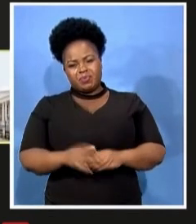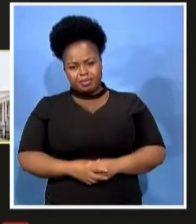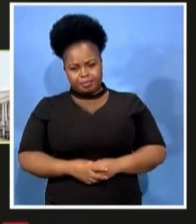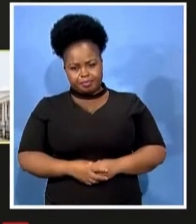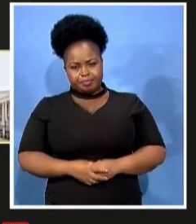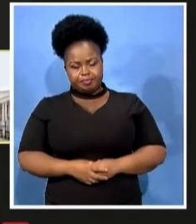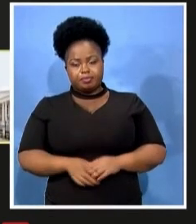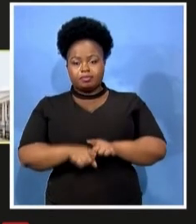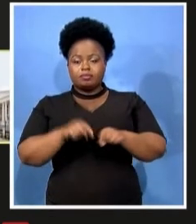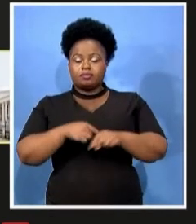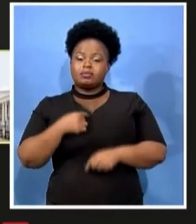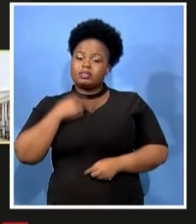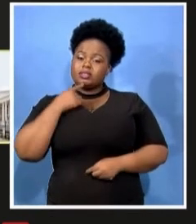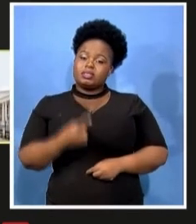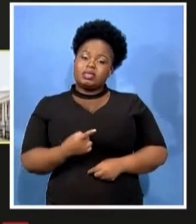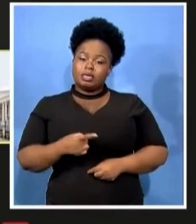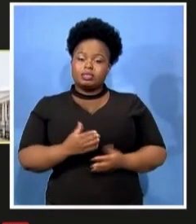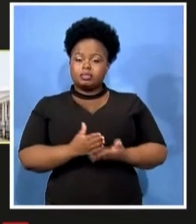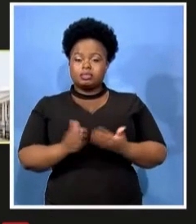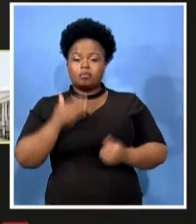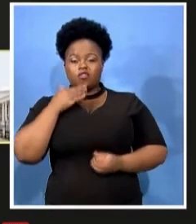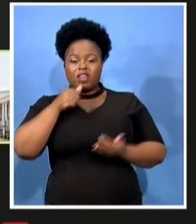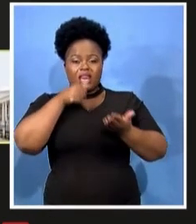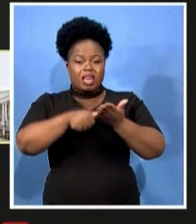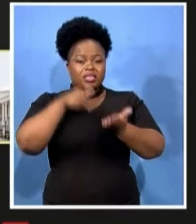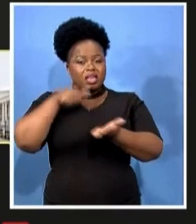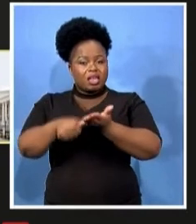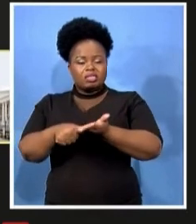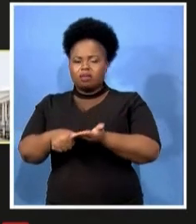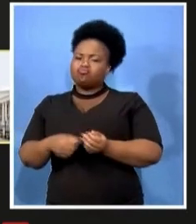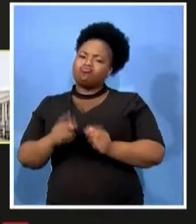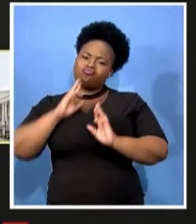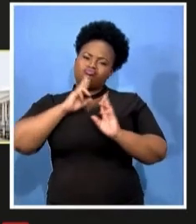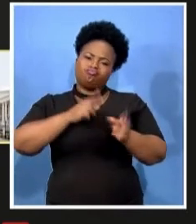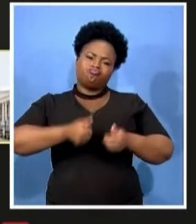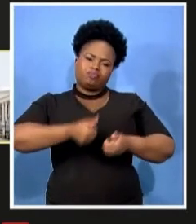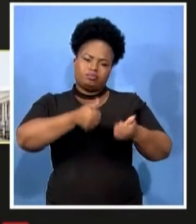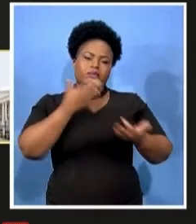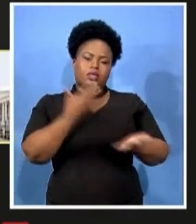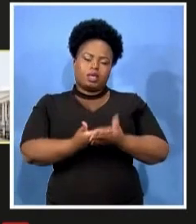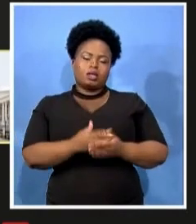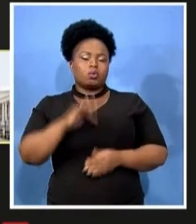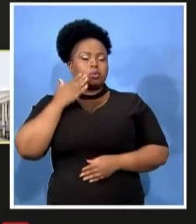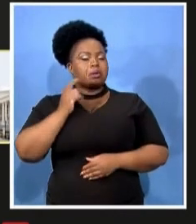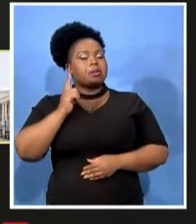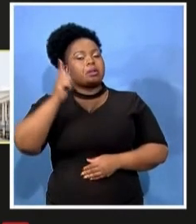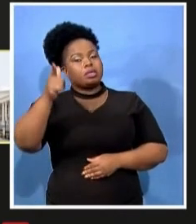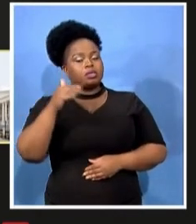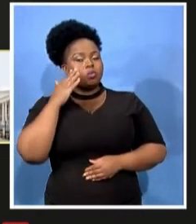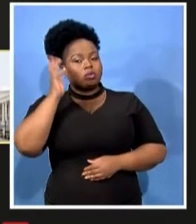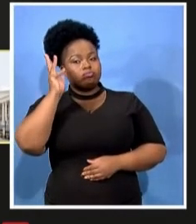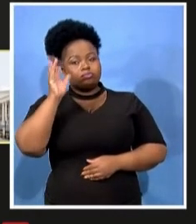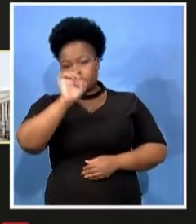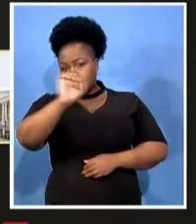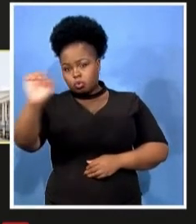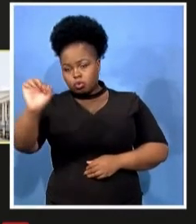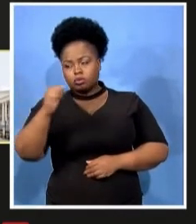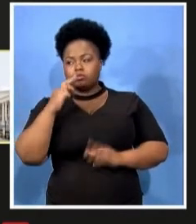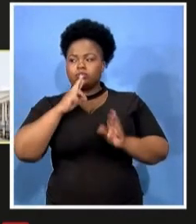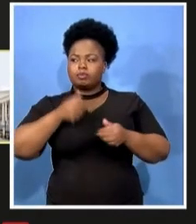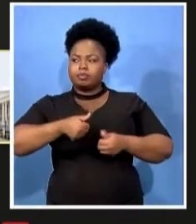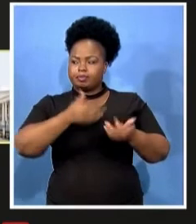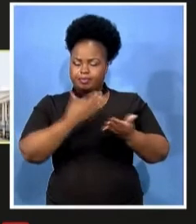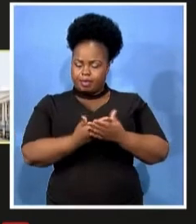correspondence you may respond to when the time comes during your presentation. That is why we've opened the